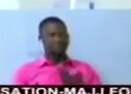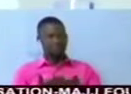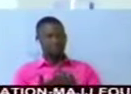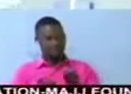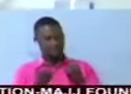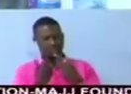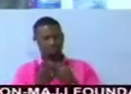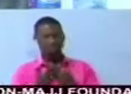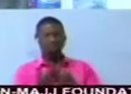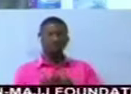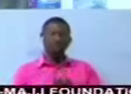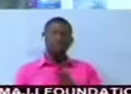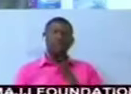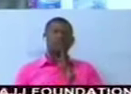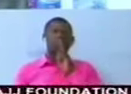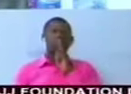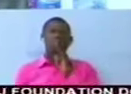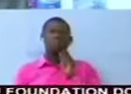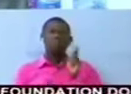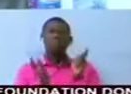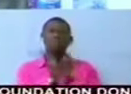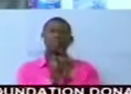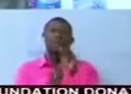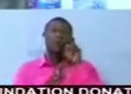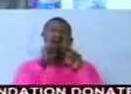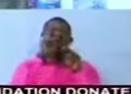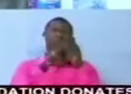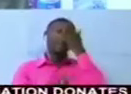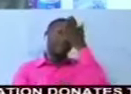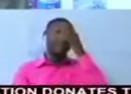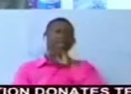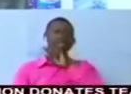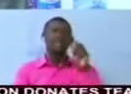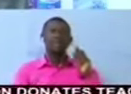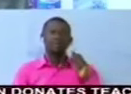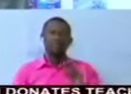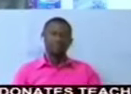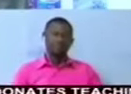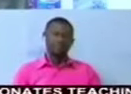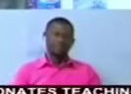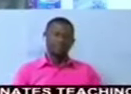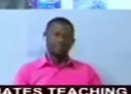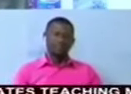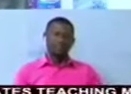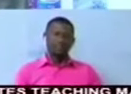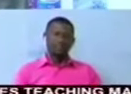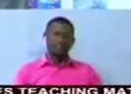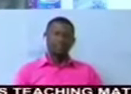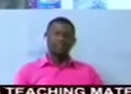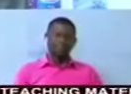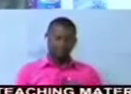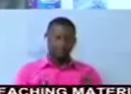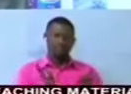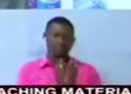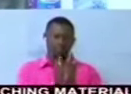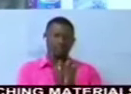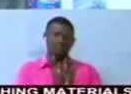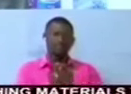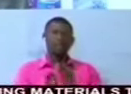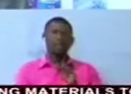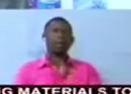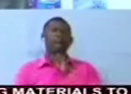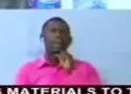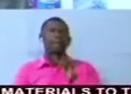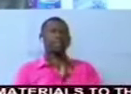Ñi ci kaw fu. Those up there. Wa fekk na fa ku ñoo Jim Dramé. I found somebody called Jim